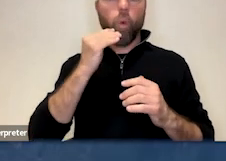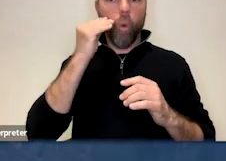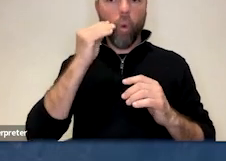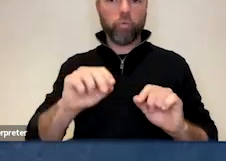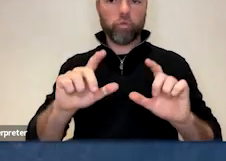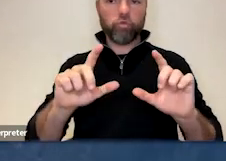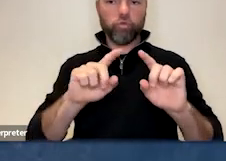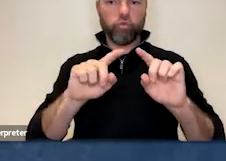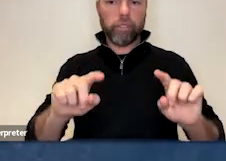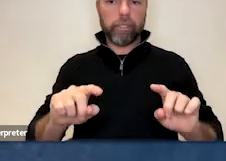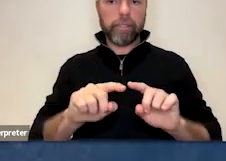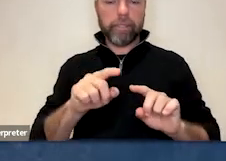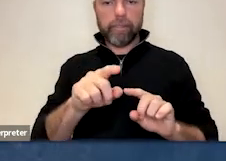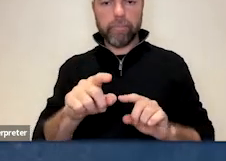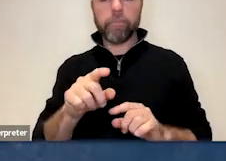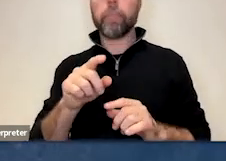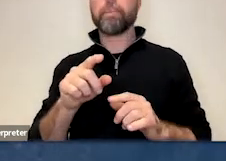on my screen right here, the